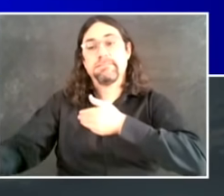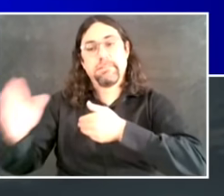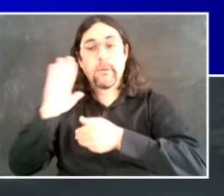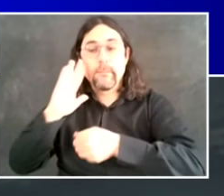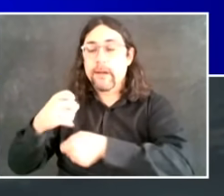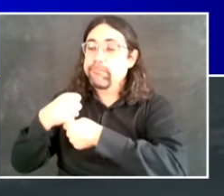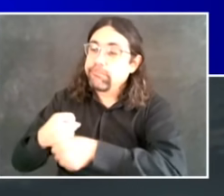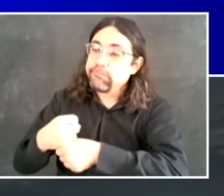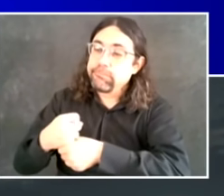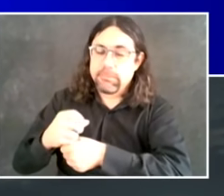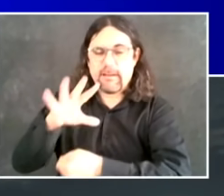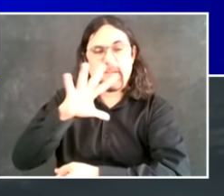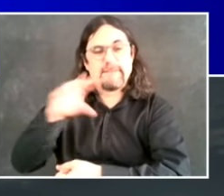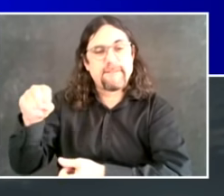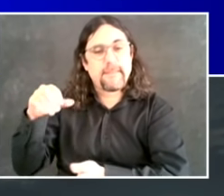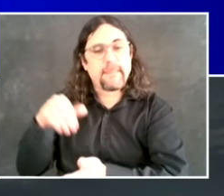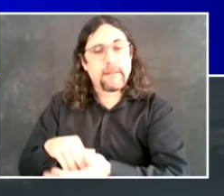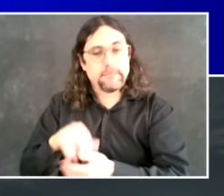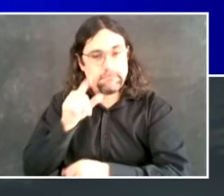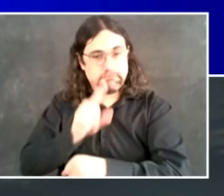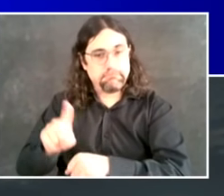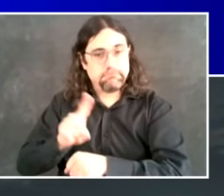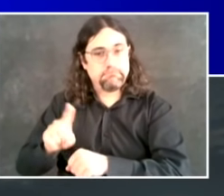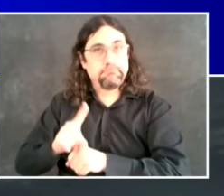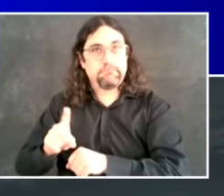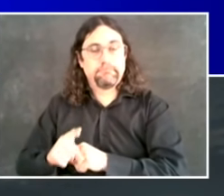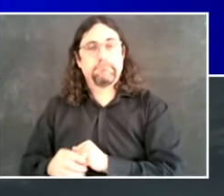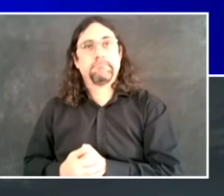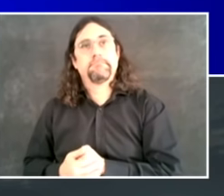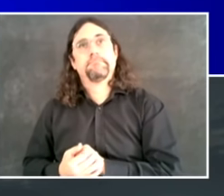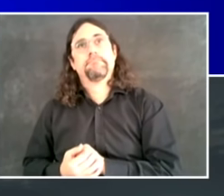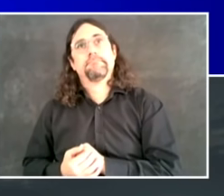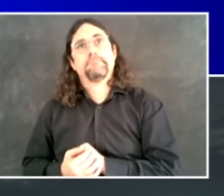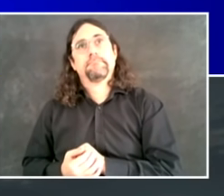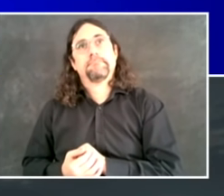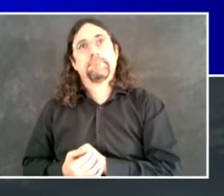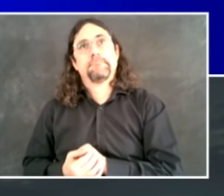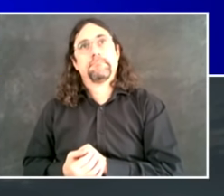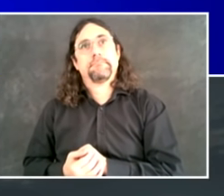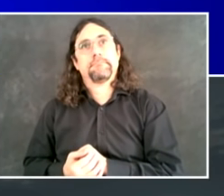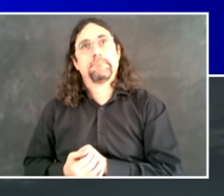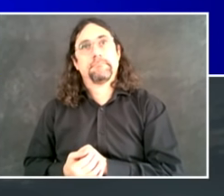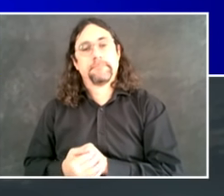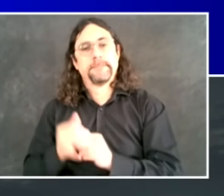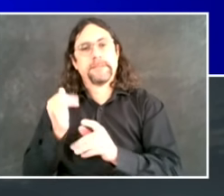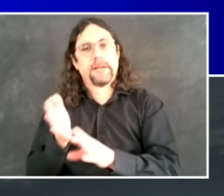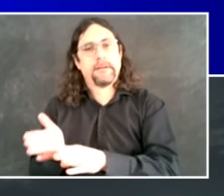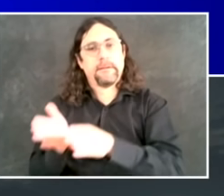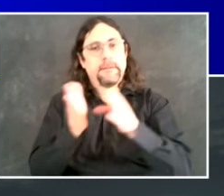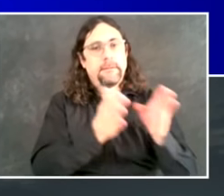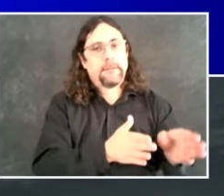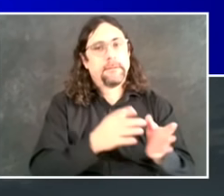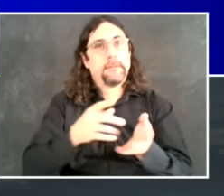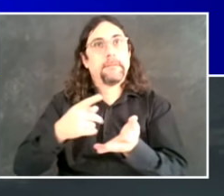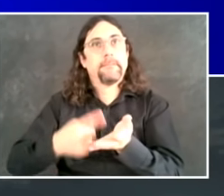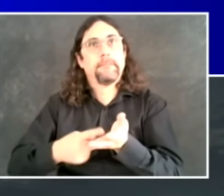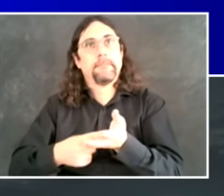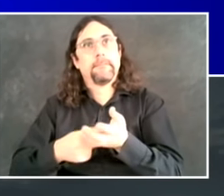are kept in. Our local partner is the Albert Einstein College of Medicine, a great New York City